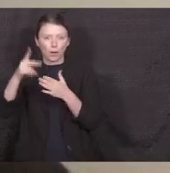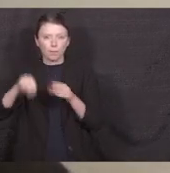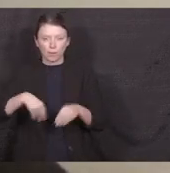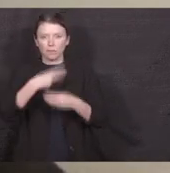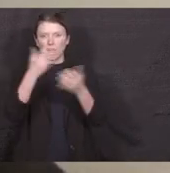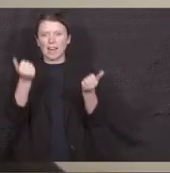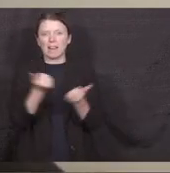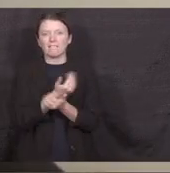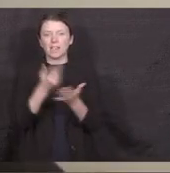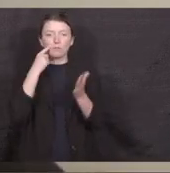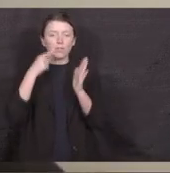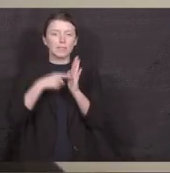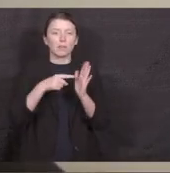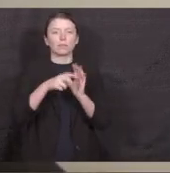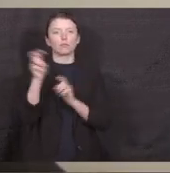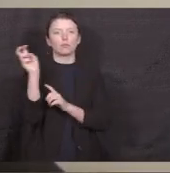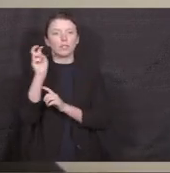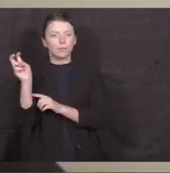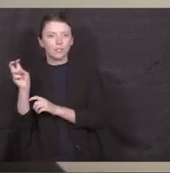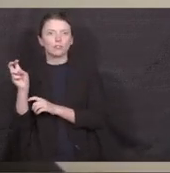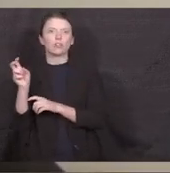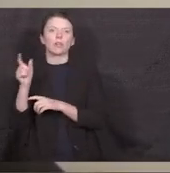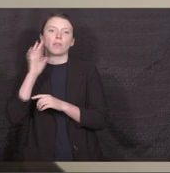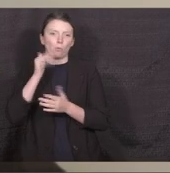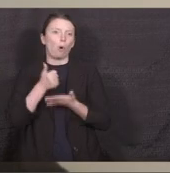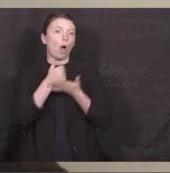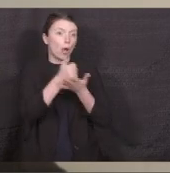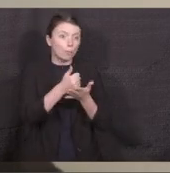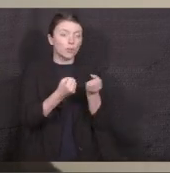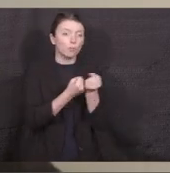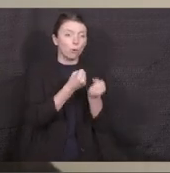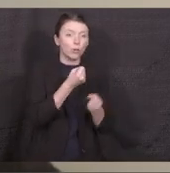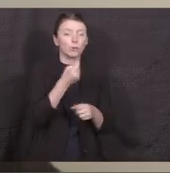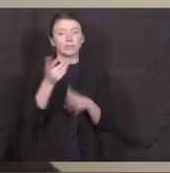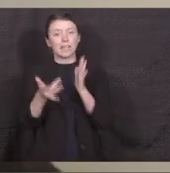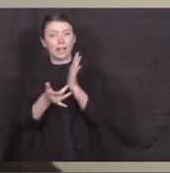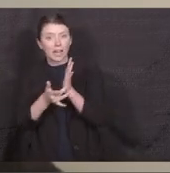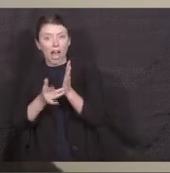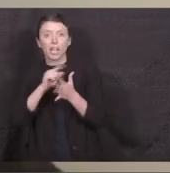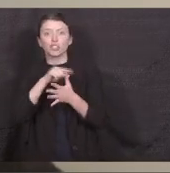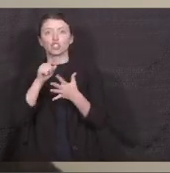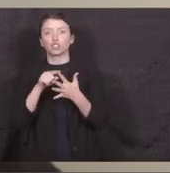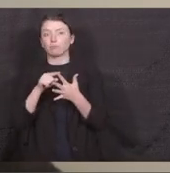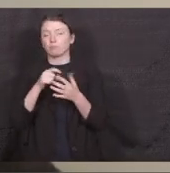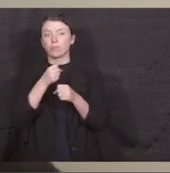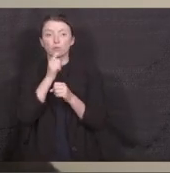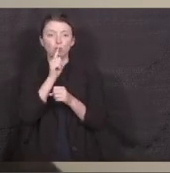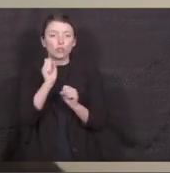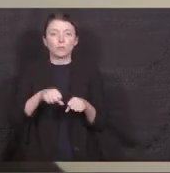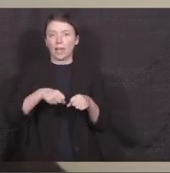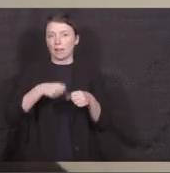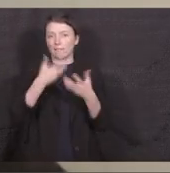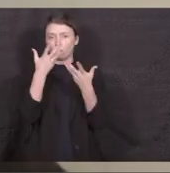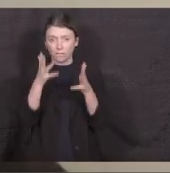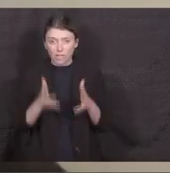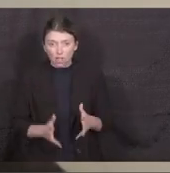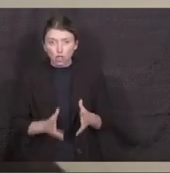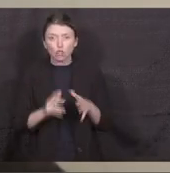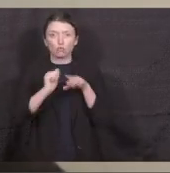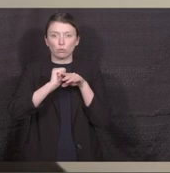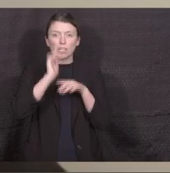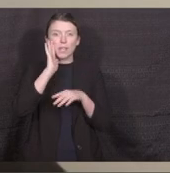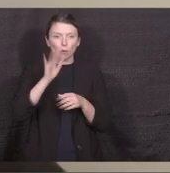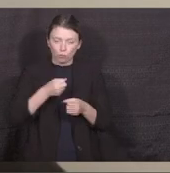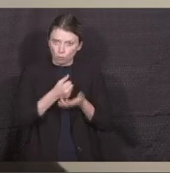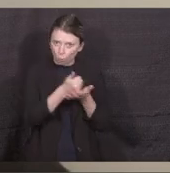everything. If you need transportation, they help you get transportation. If you need the technology to make sure that you can complete training, they look to try to do